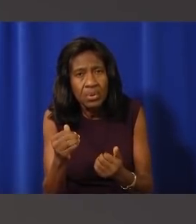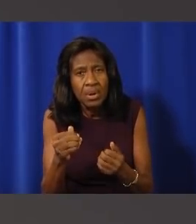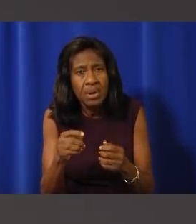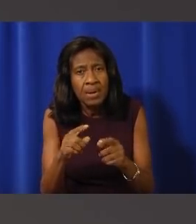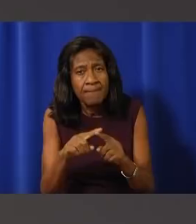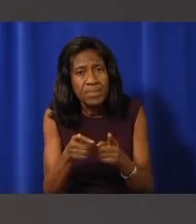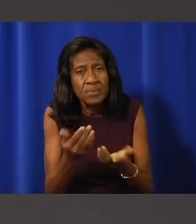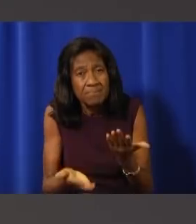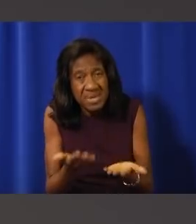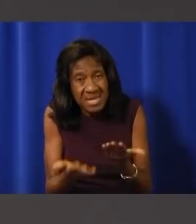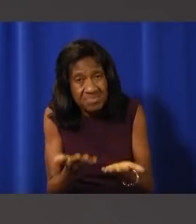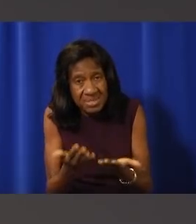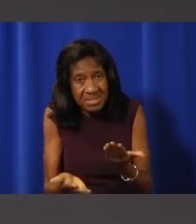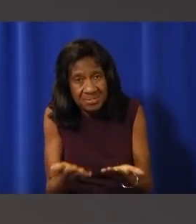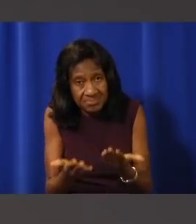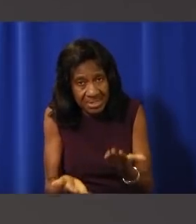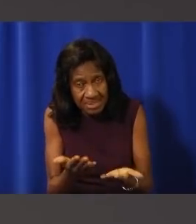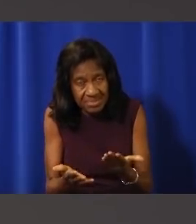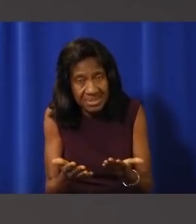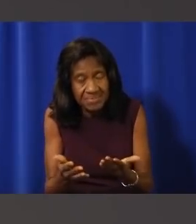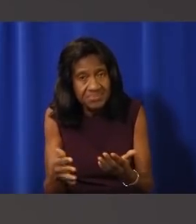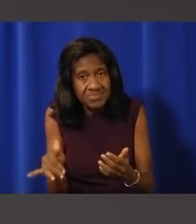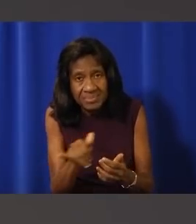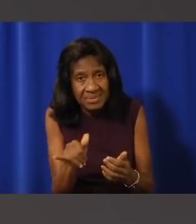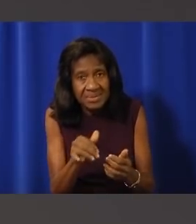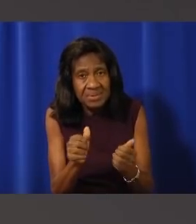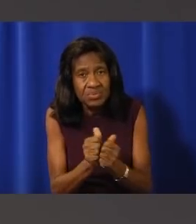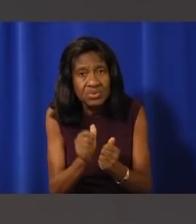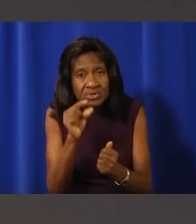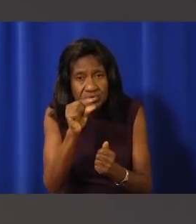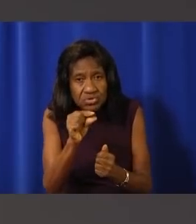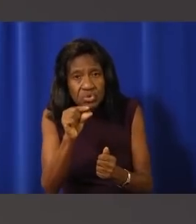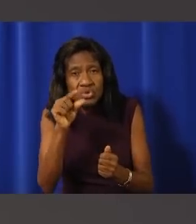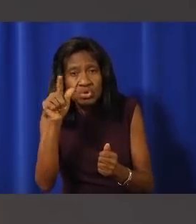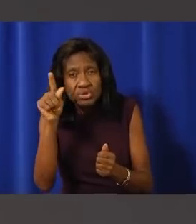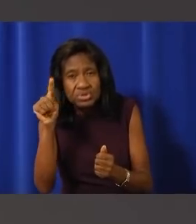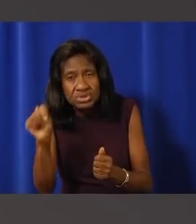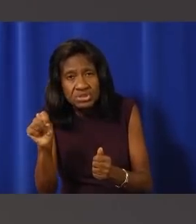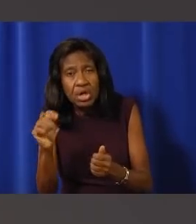Georgetown Primary School, but more details will come at a later time.